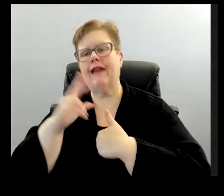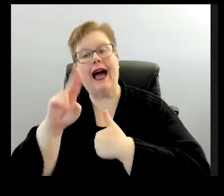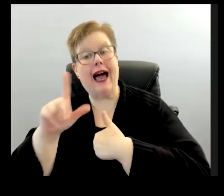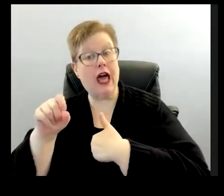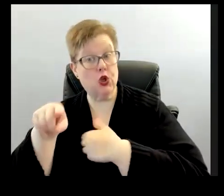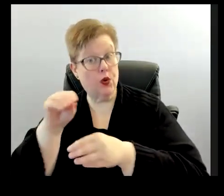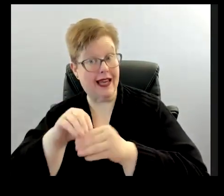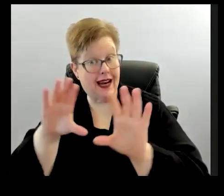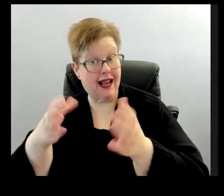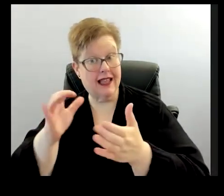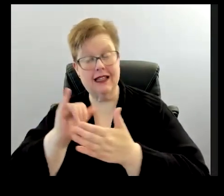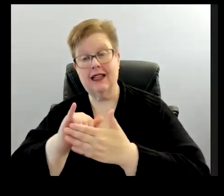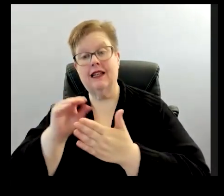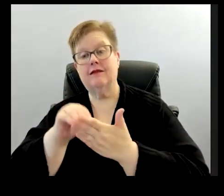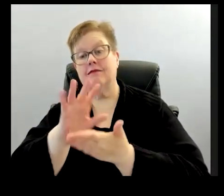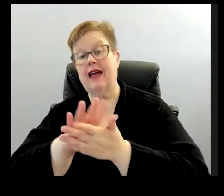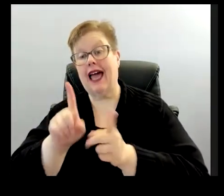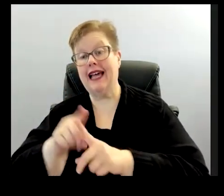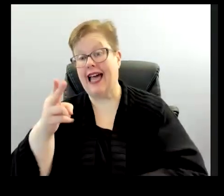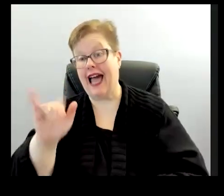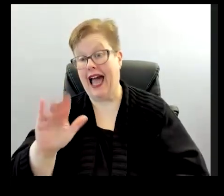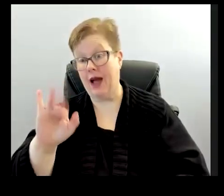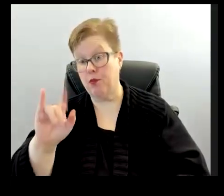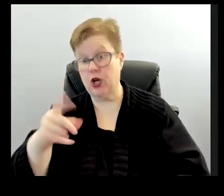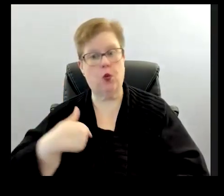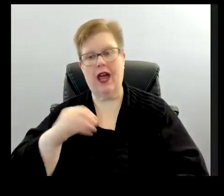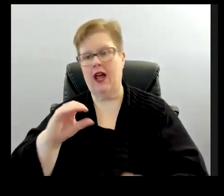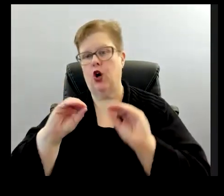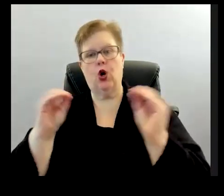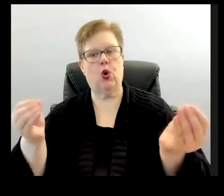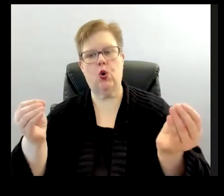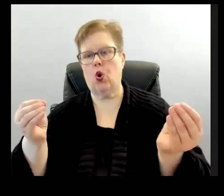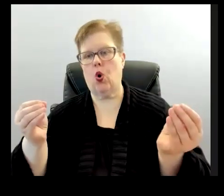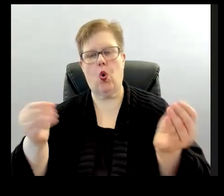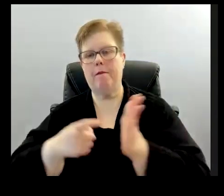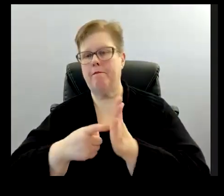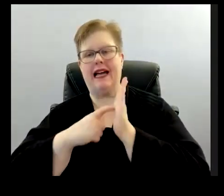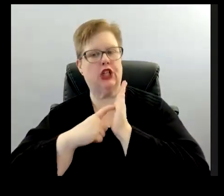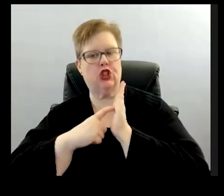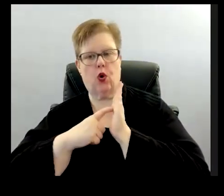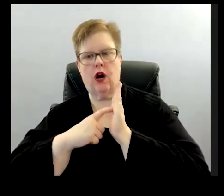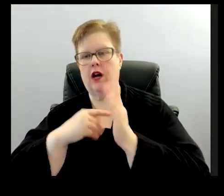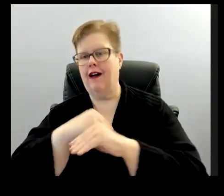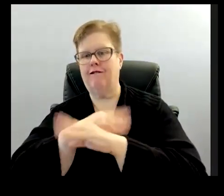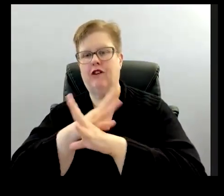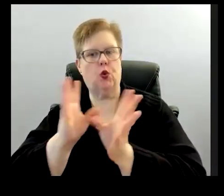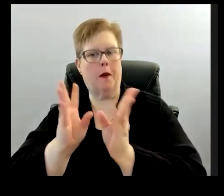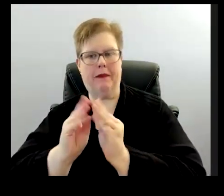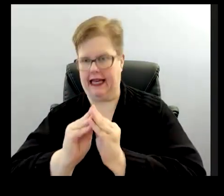are in a course that's marked as hybrid, we do not have mandatory virtual